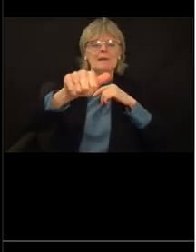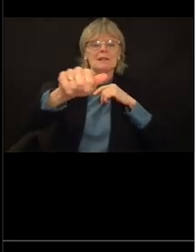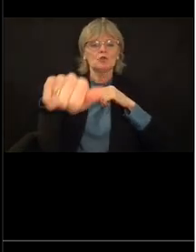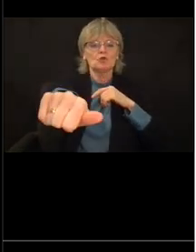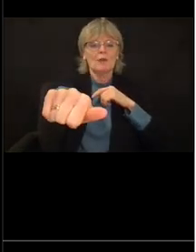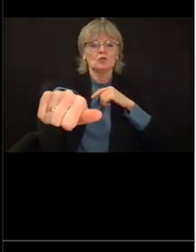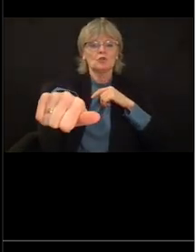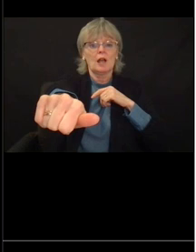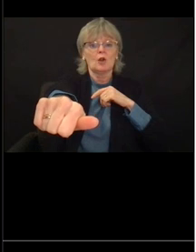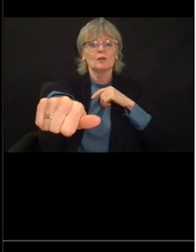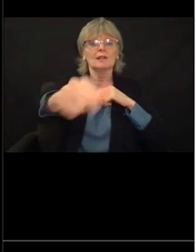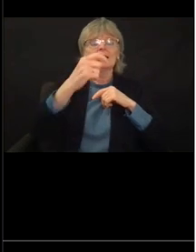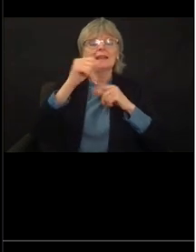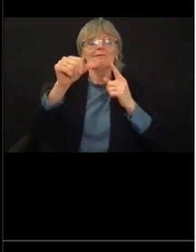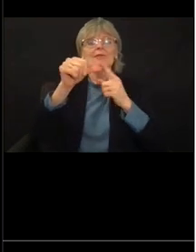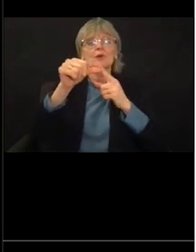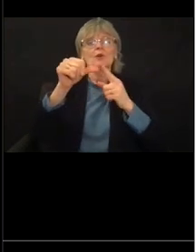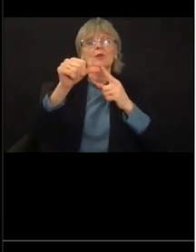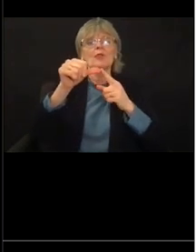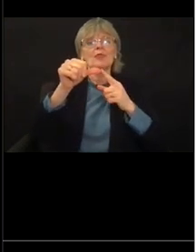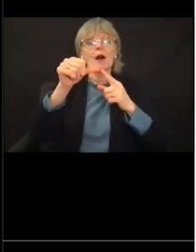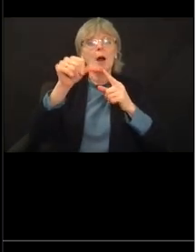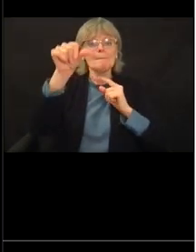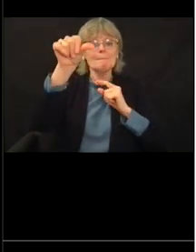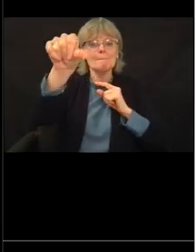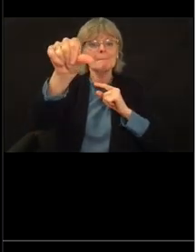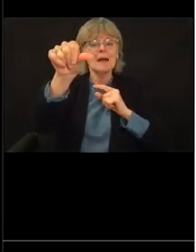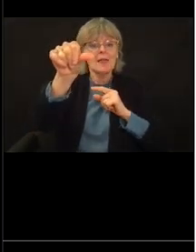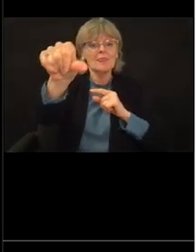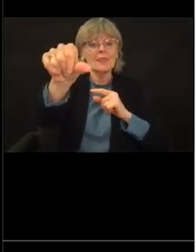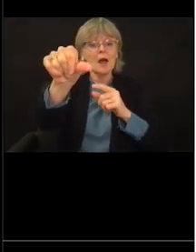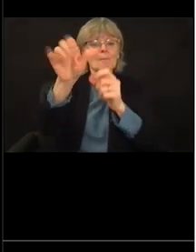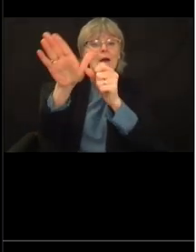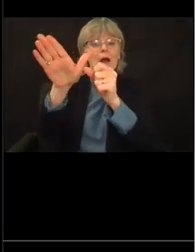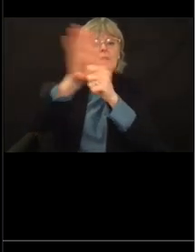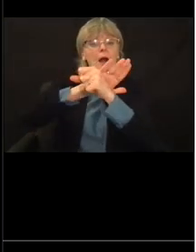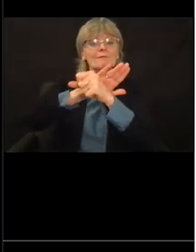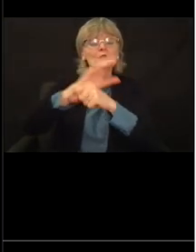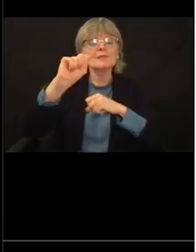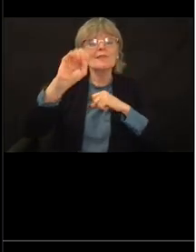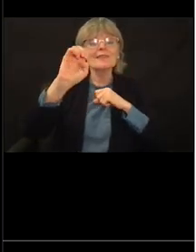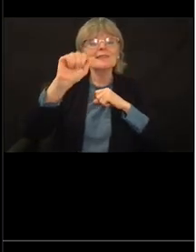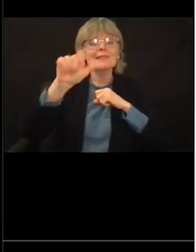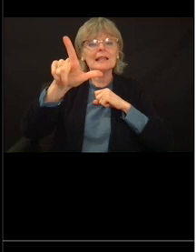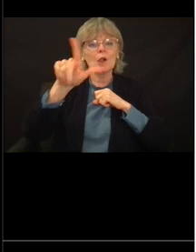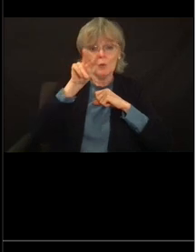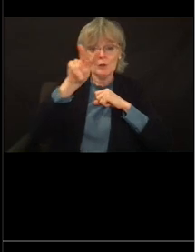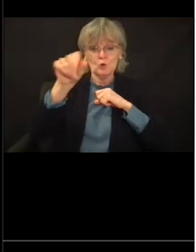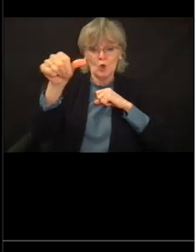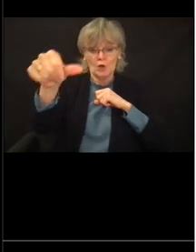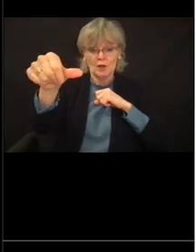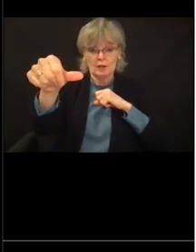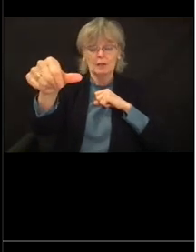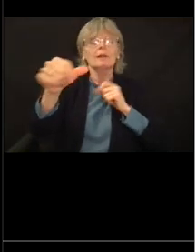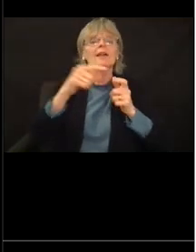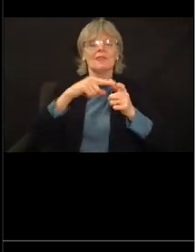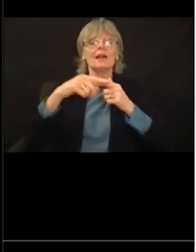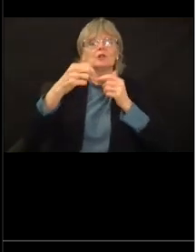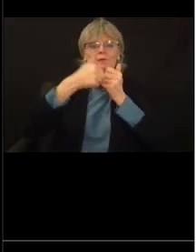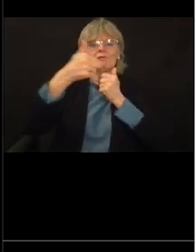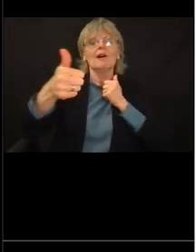And as long as their thumb can cover the seal, they're a good distance away. Yeah, never approach a monk seal. Great, and I will share that